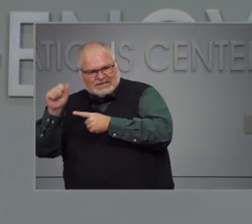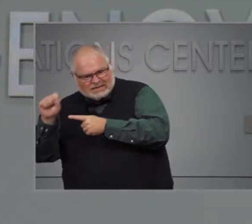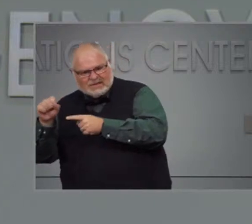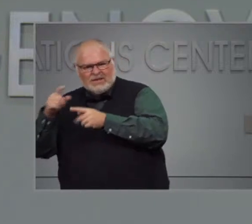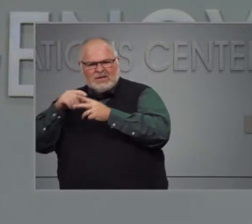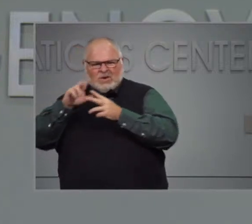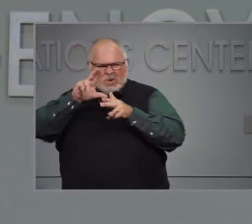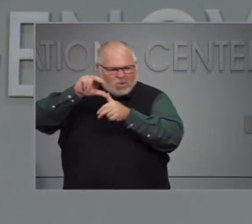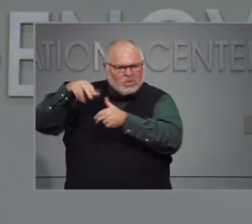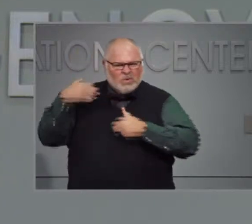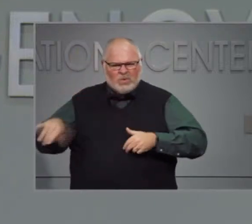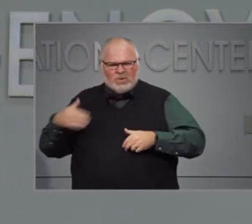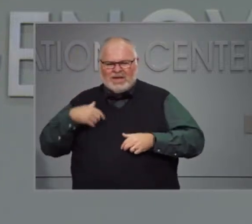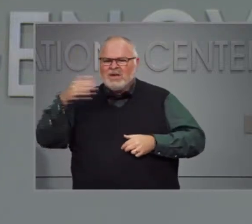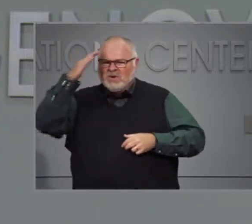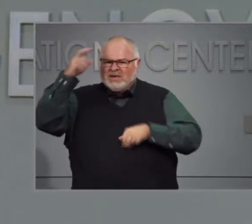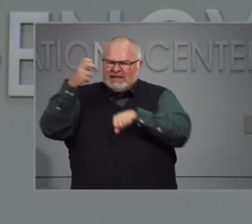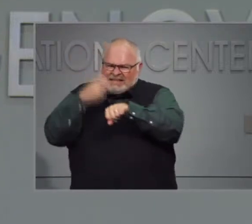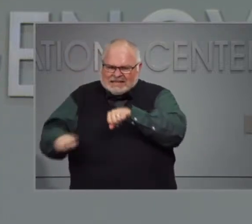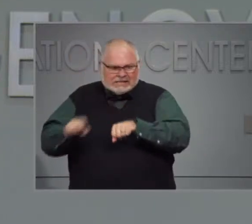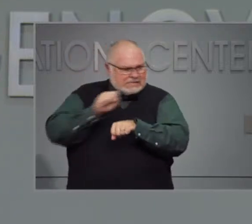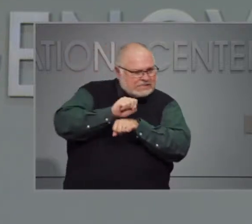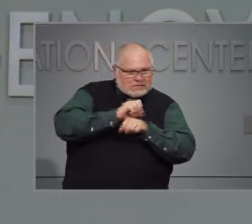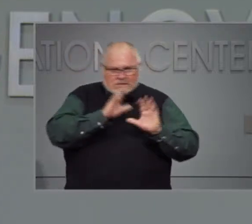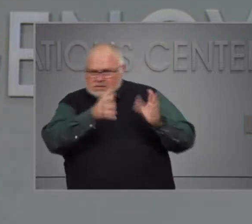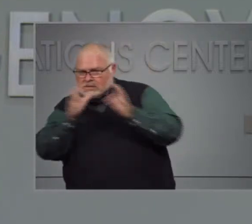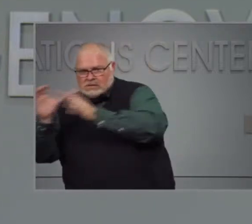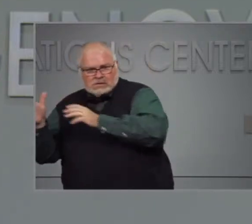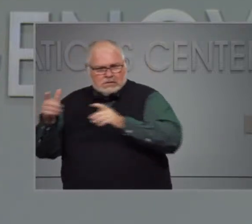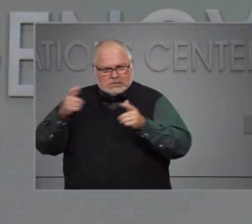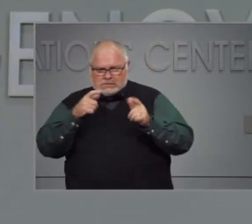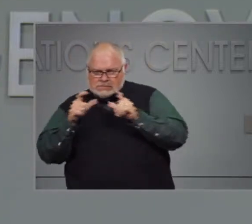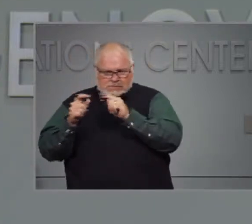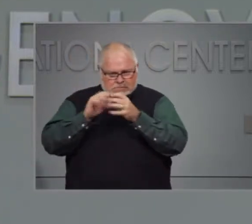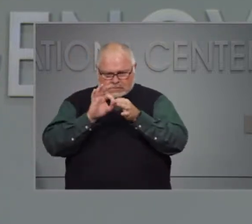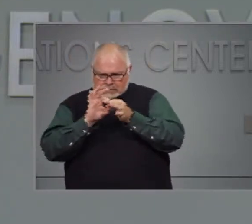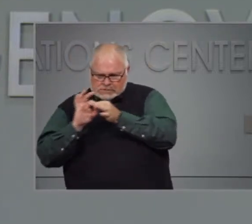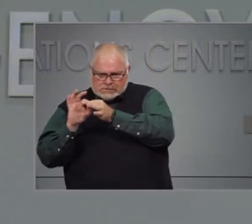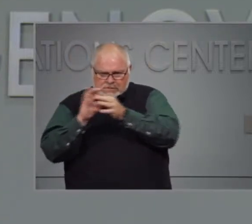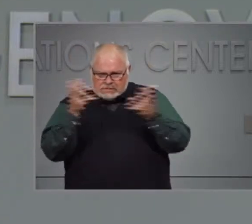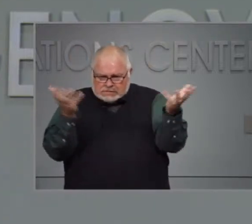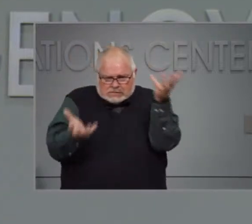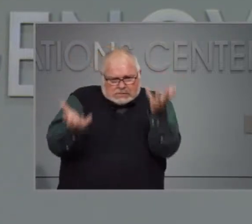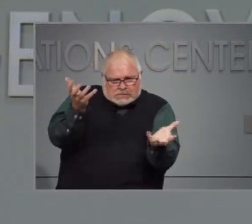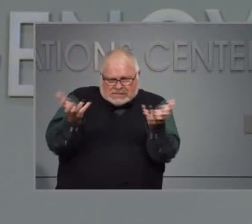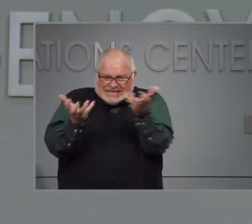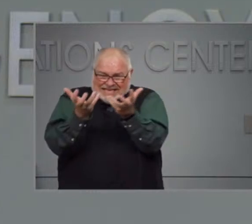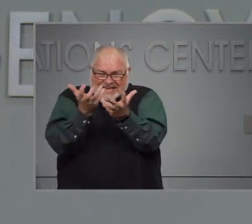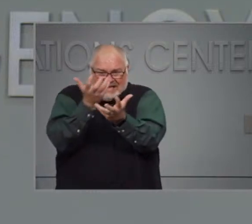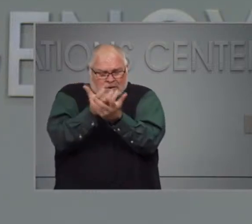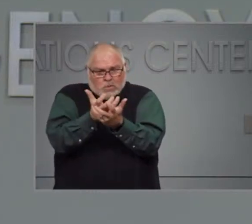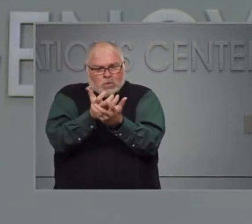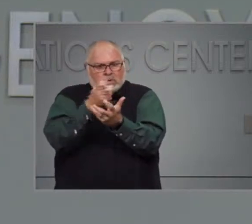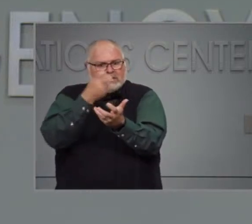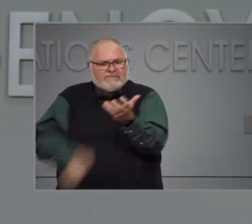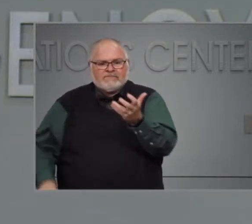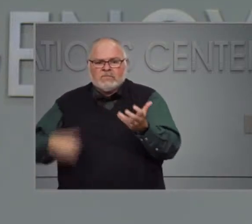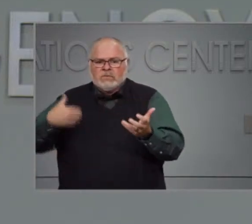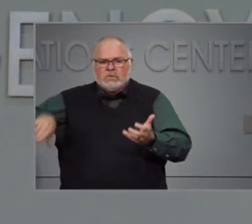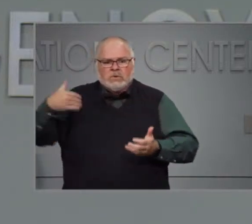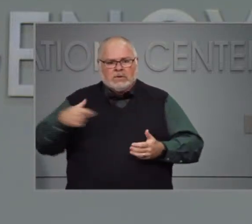know that has been hard work to pull together as a team. Thank you for leading us with kindness and